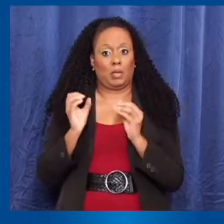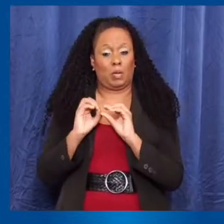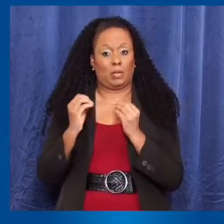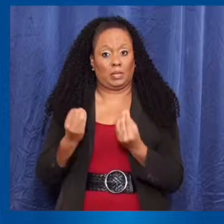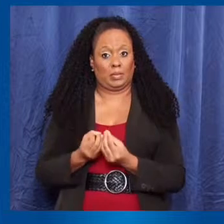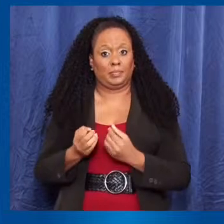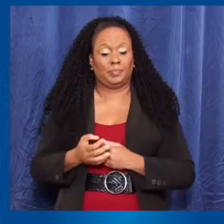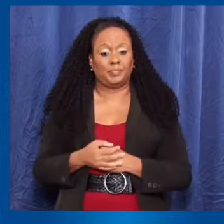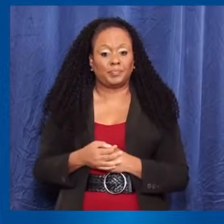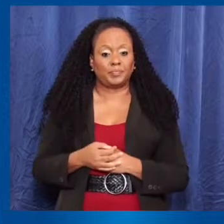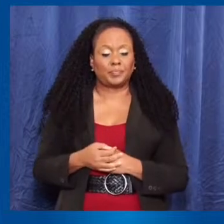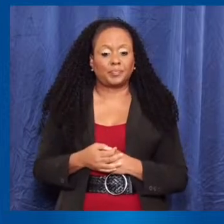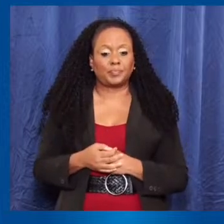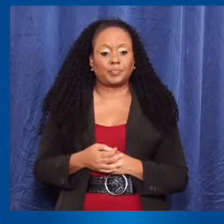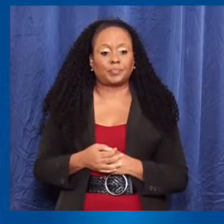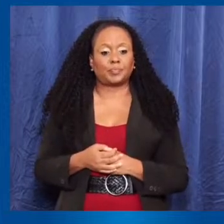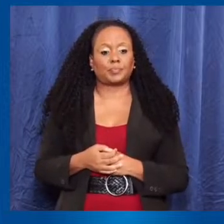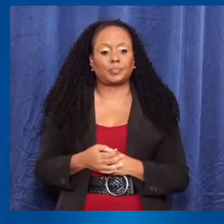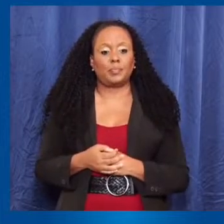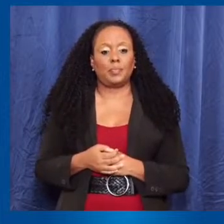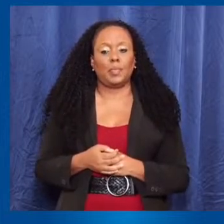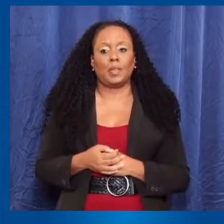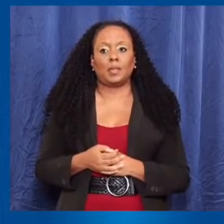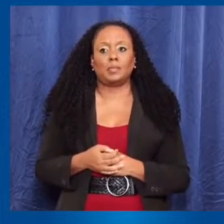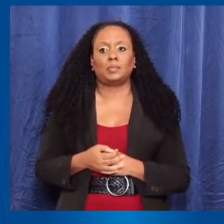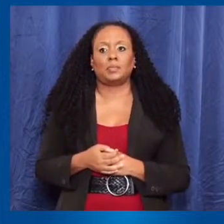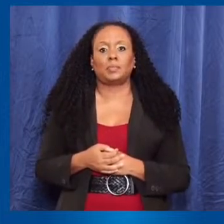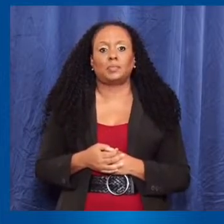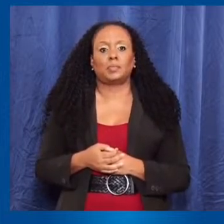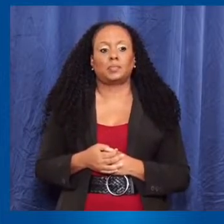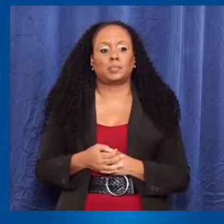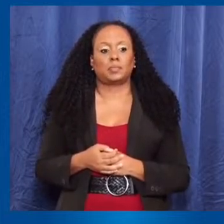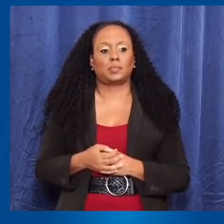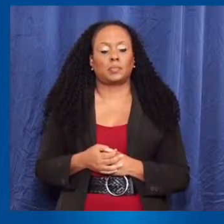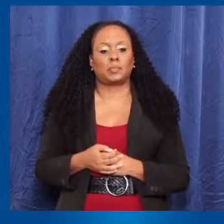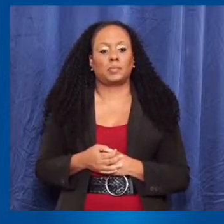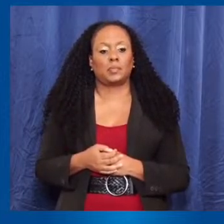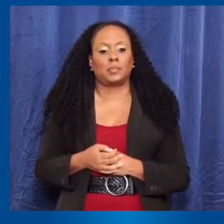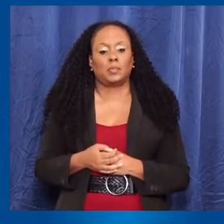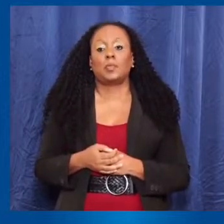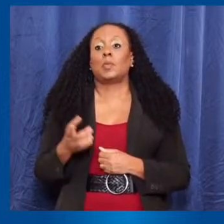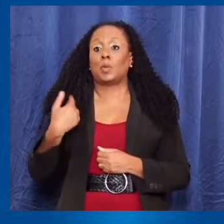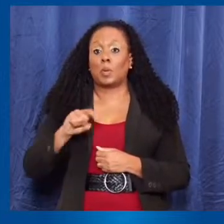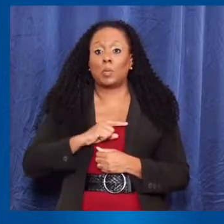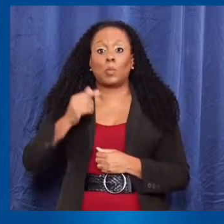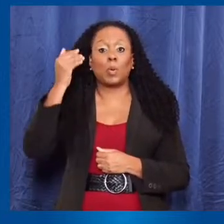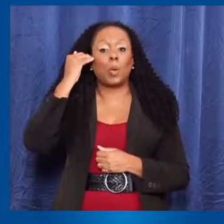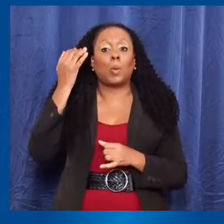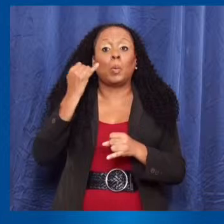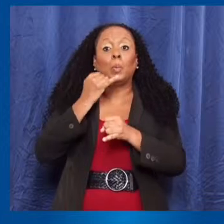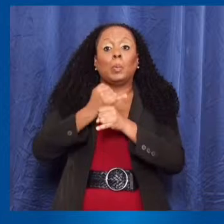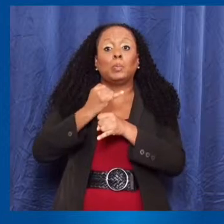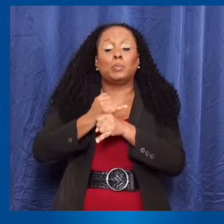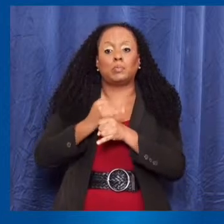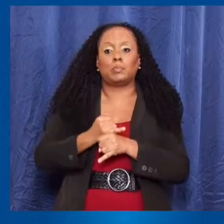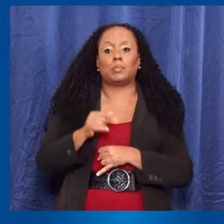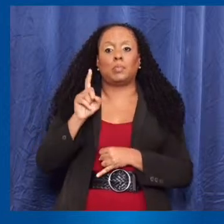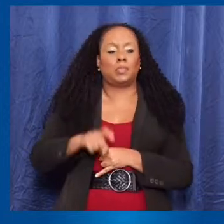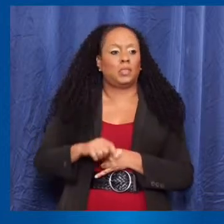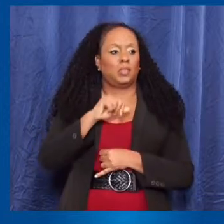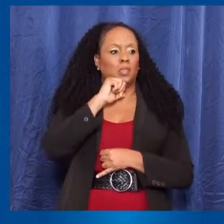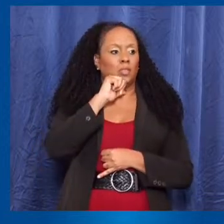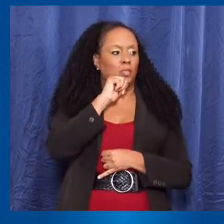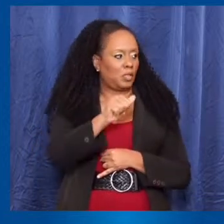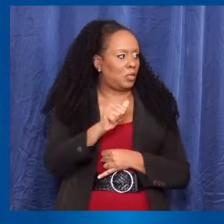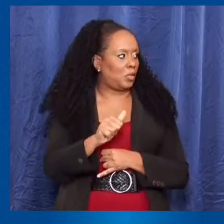Trade Organization was a clear recognition that institutions ought not to remain